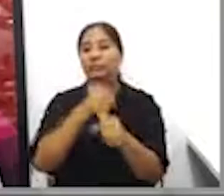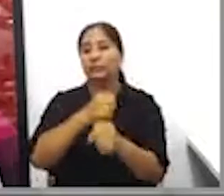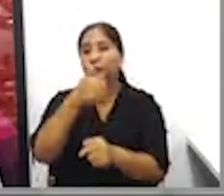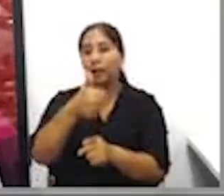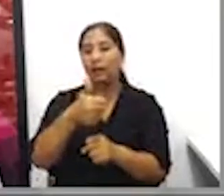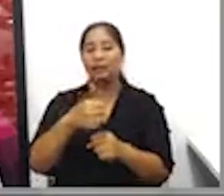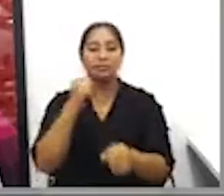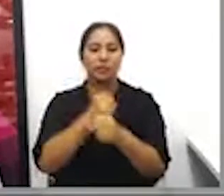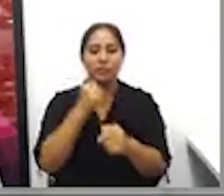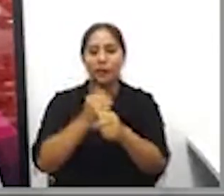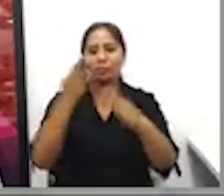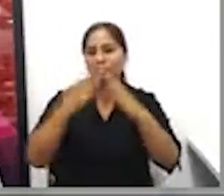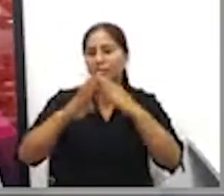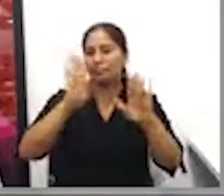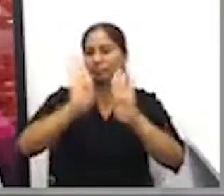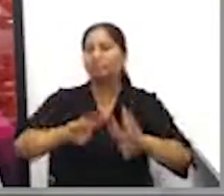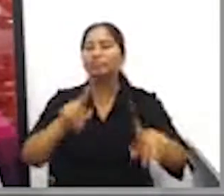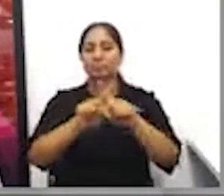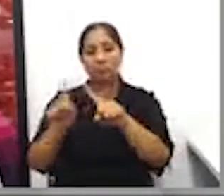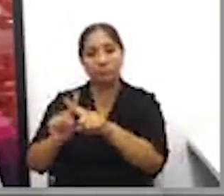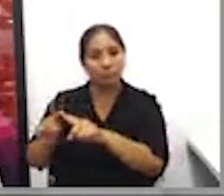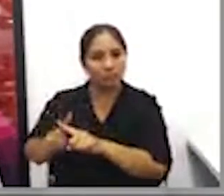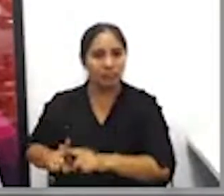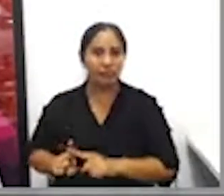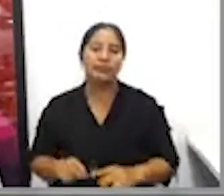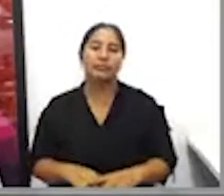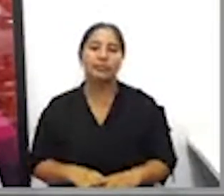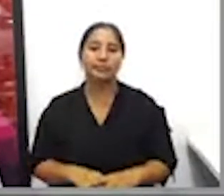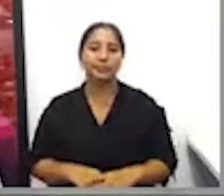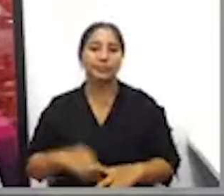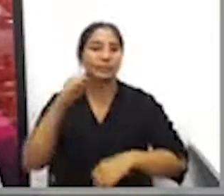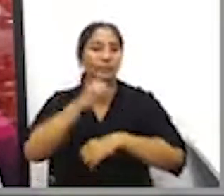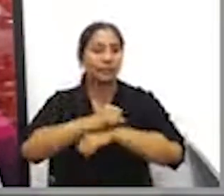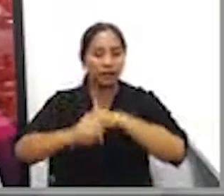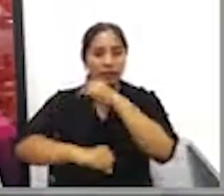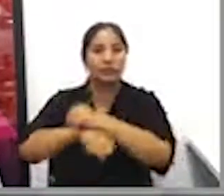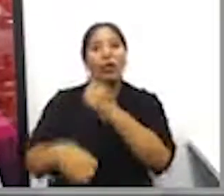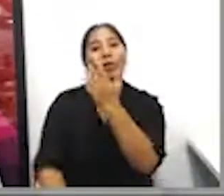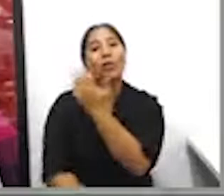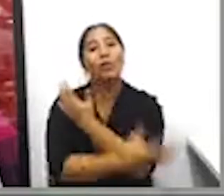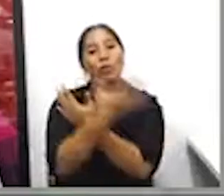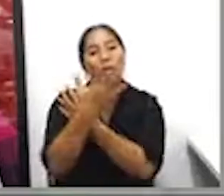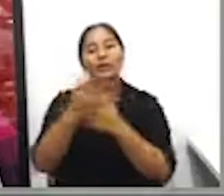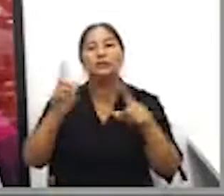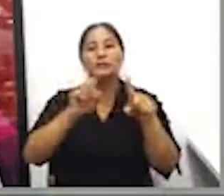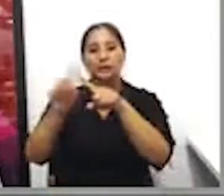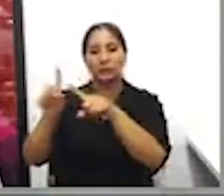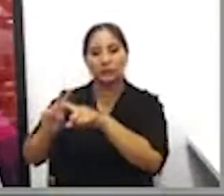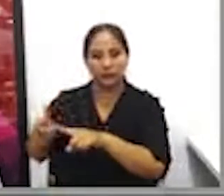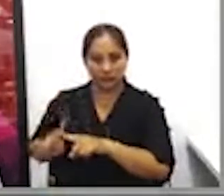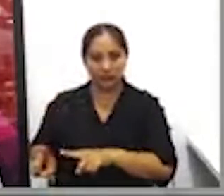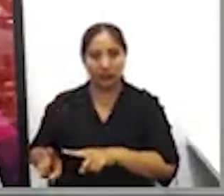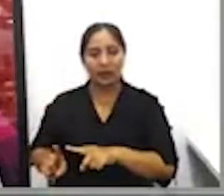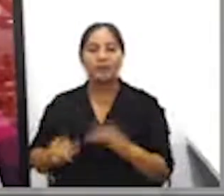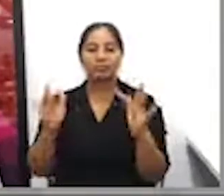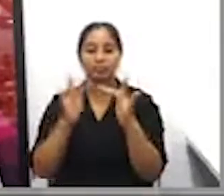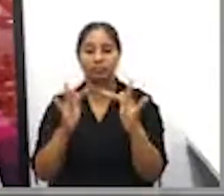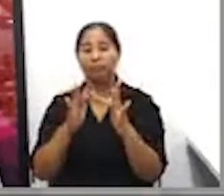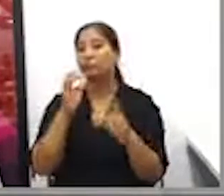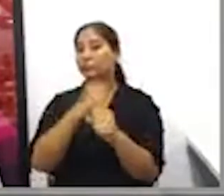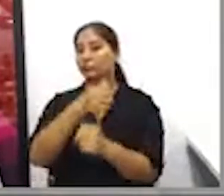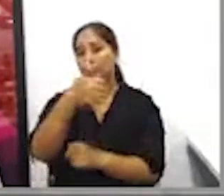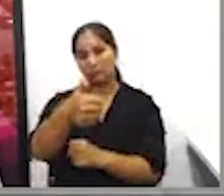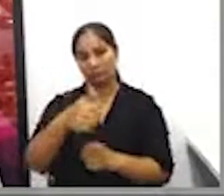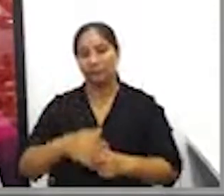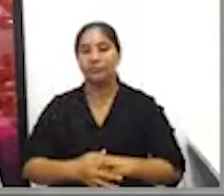create new opportunities through the digital economy, have ideas that never would occur to me. So I would